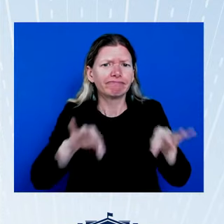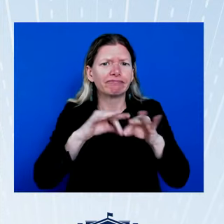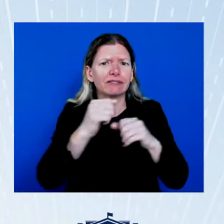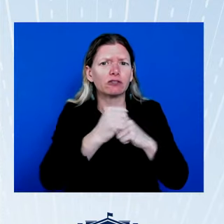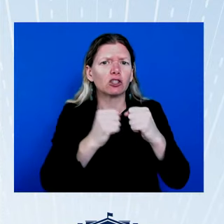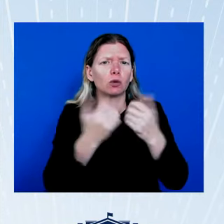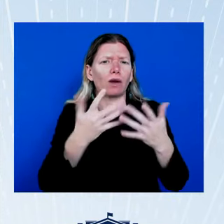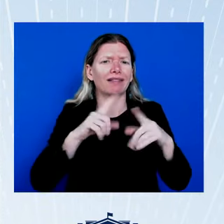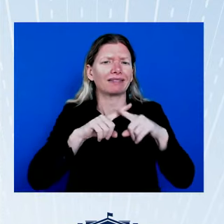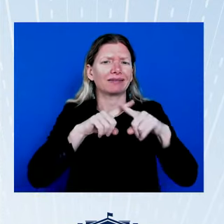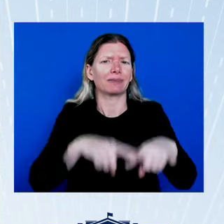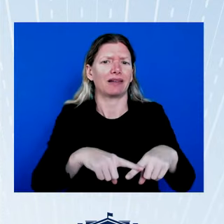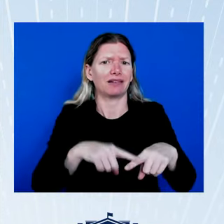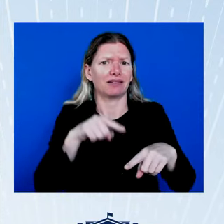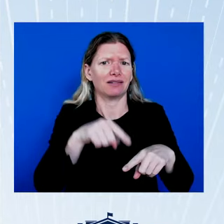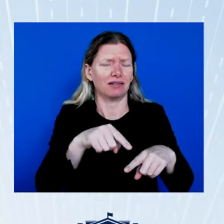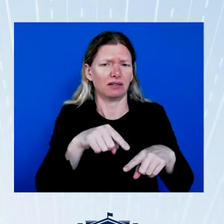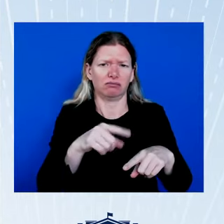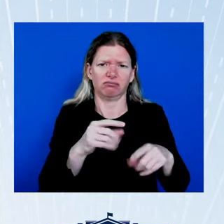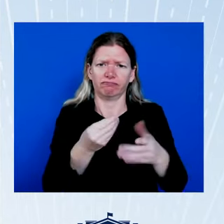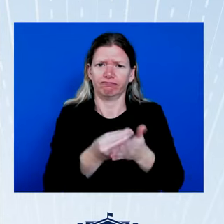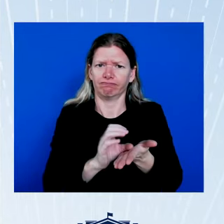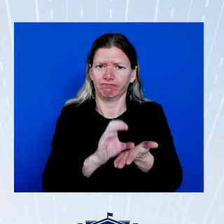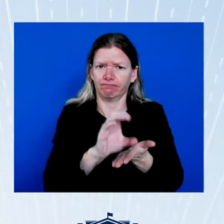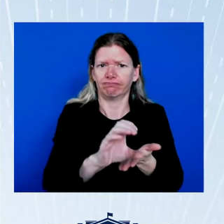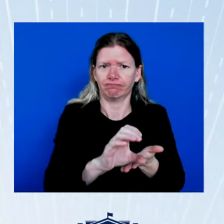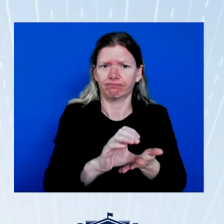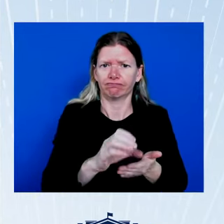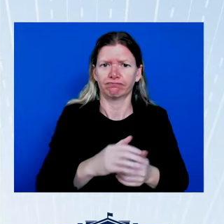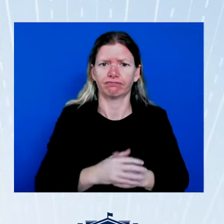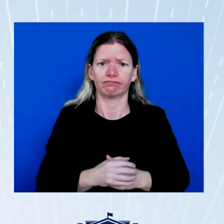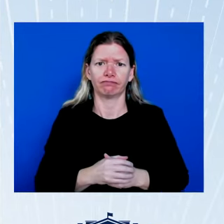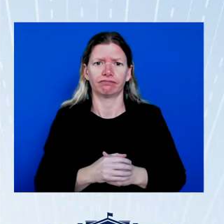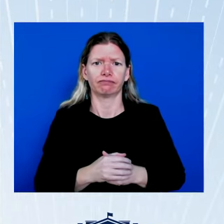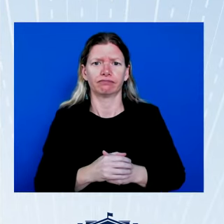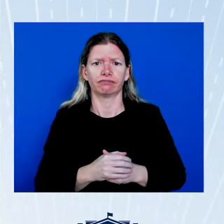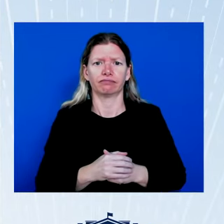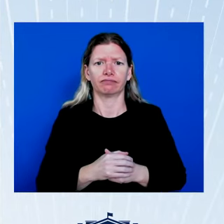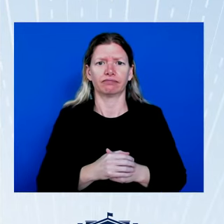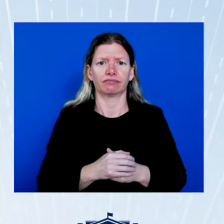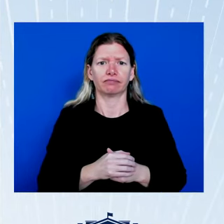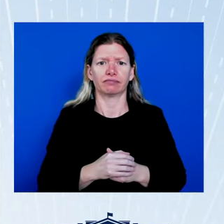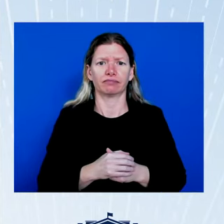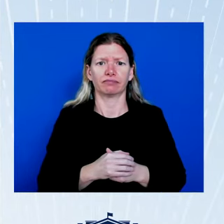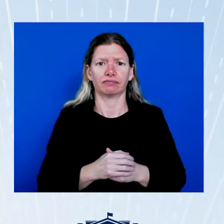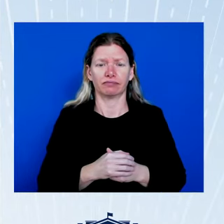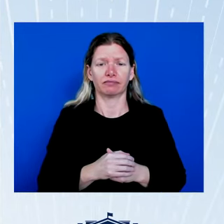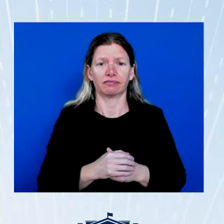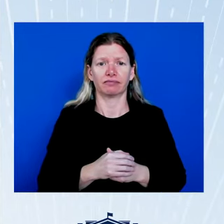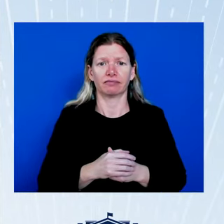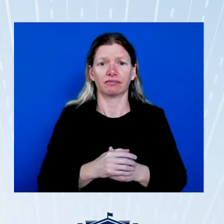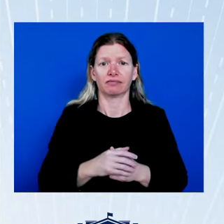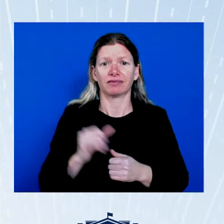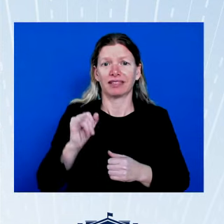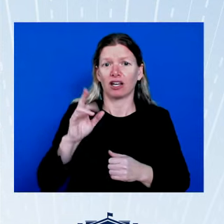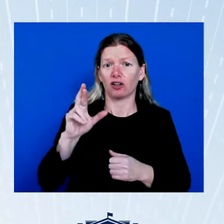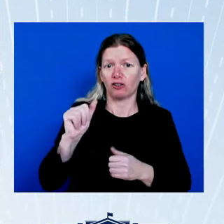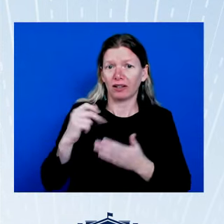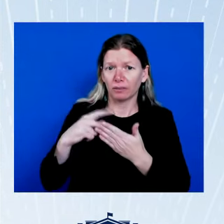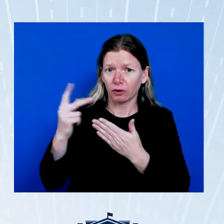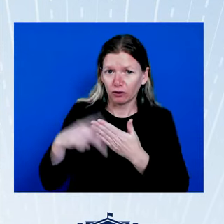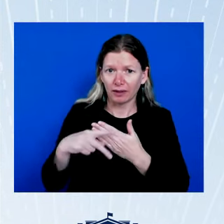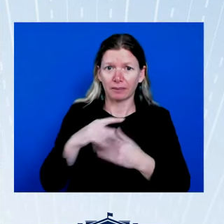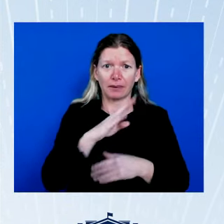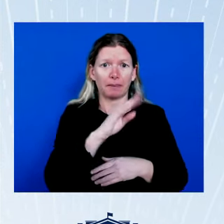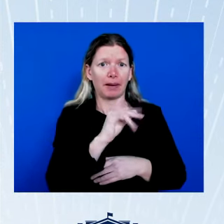bipartisan infrastructure law and the Inflation Reduction Act, we now have unprecedented resources available to do just